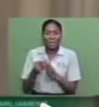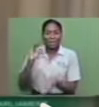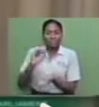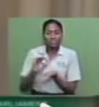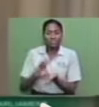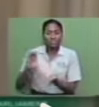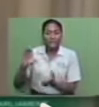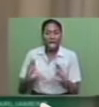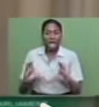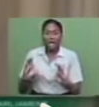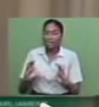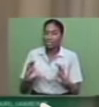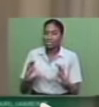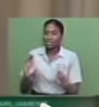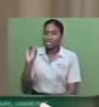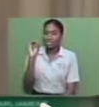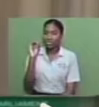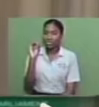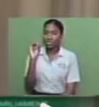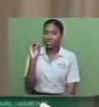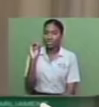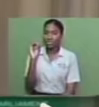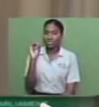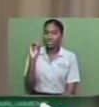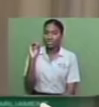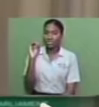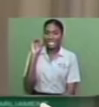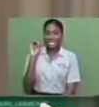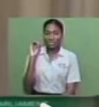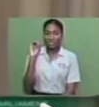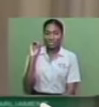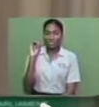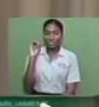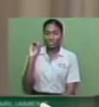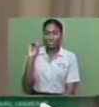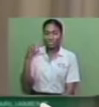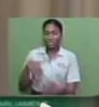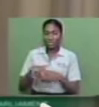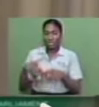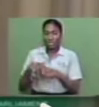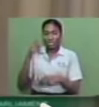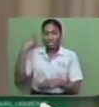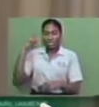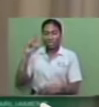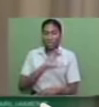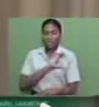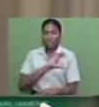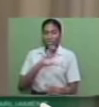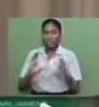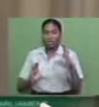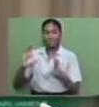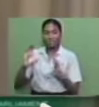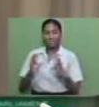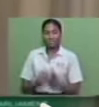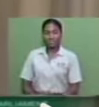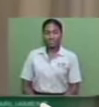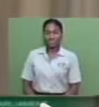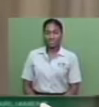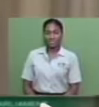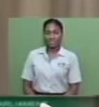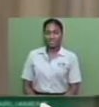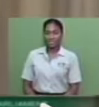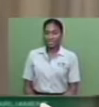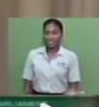zero. Zero for vehicles. And citizens keep saying they don't see a police vehicle, they don't see patrols, nothing is